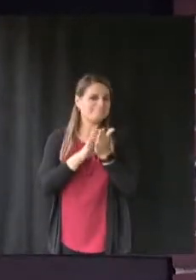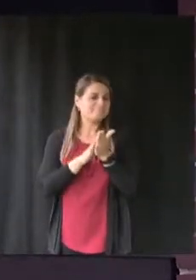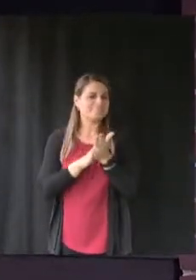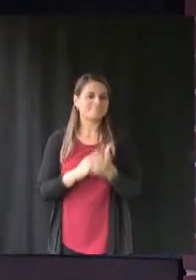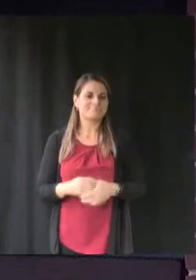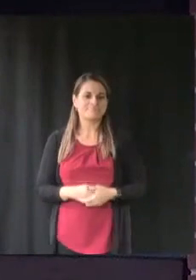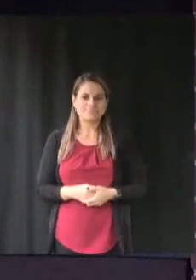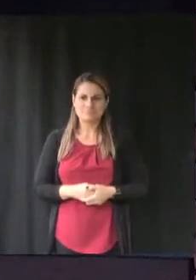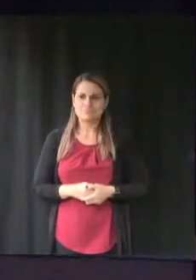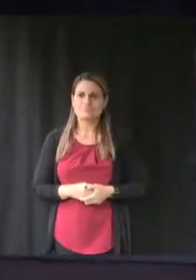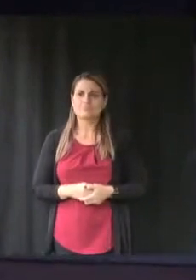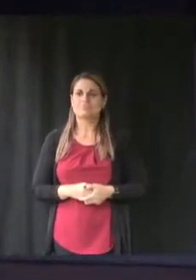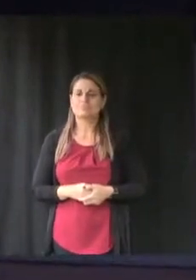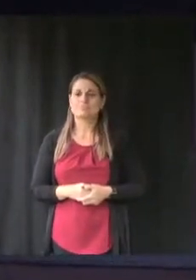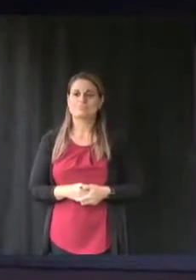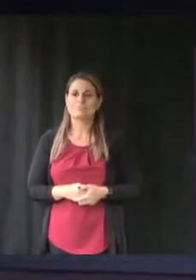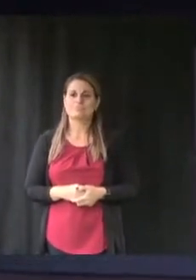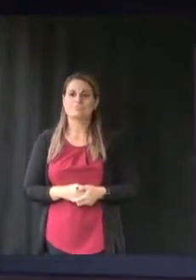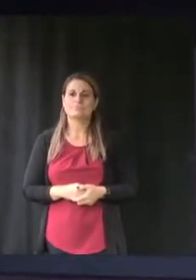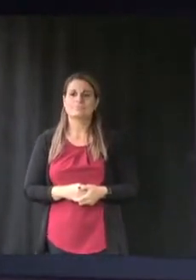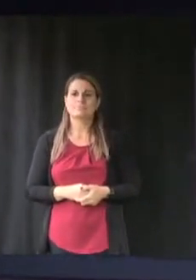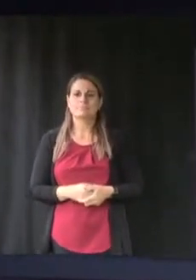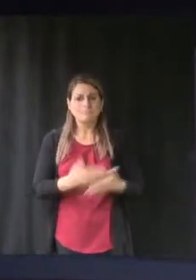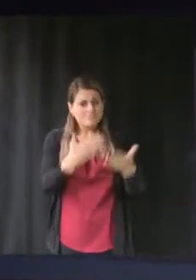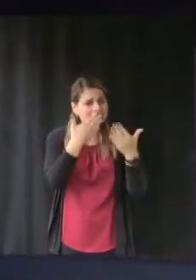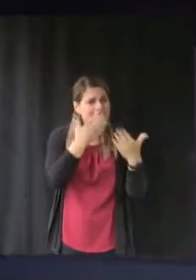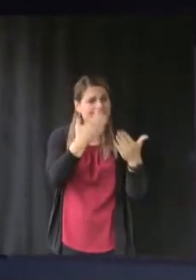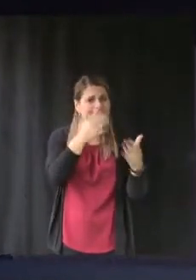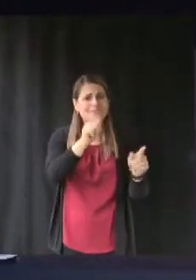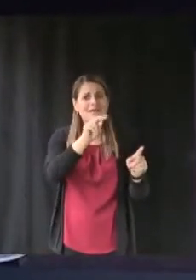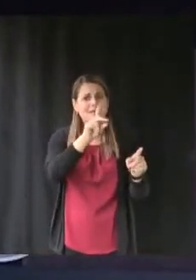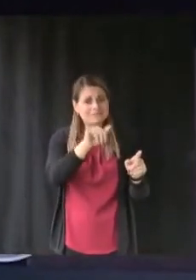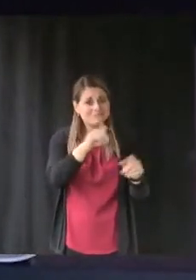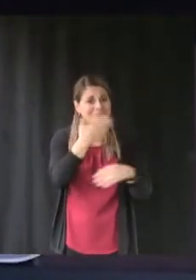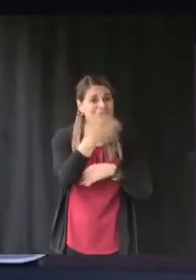Well, thank you, Andy. Good afternoon, everybody.